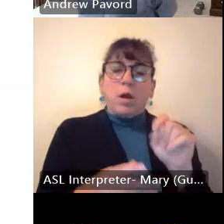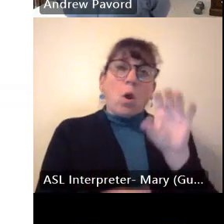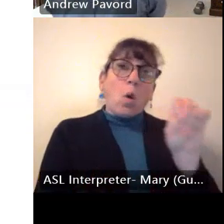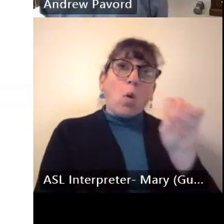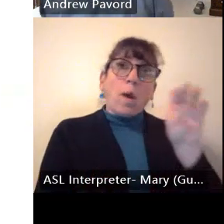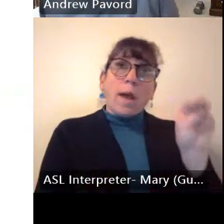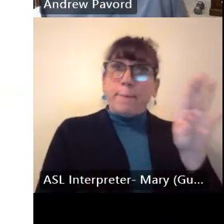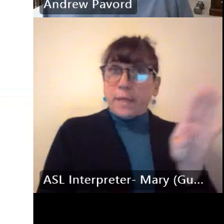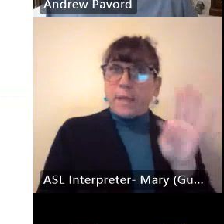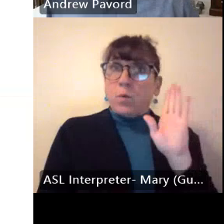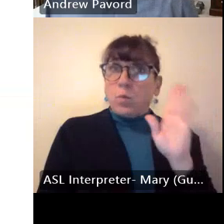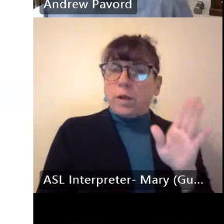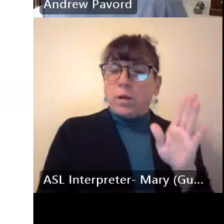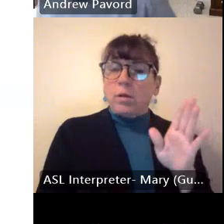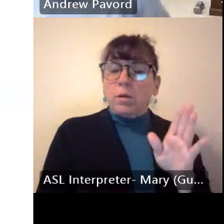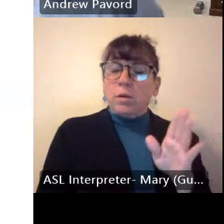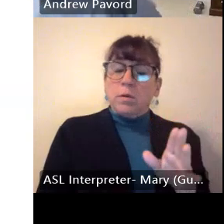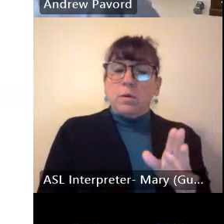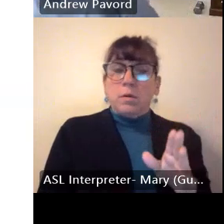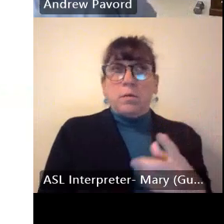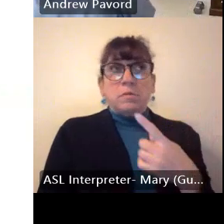OMB will say, okay,